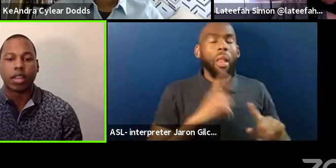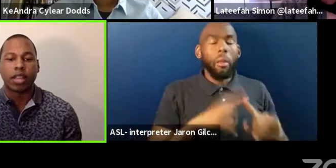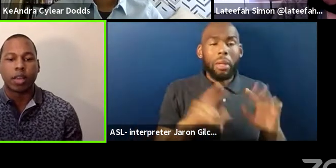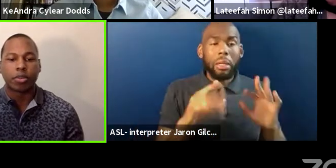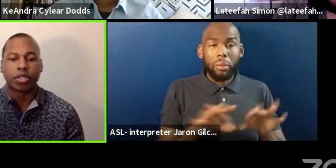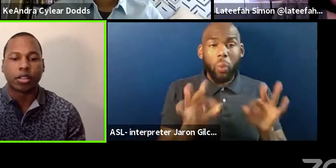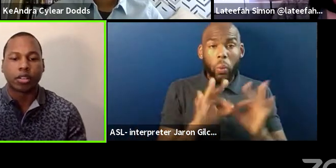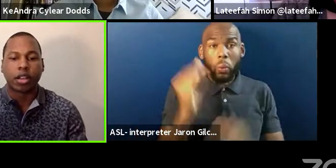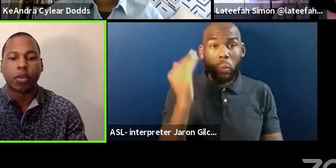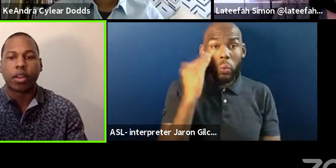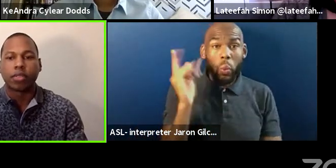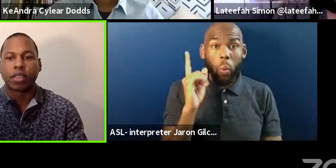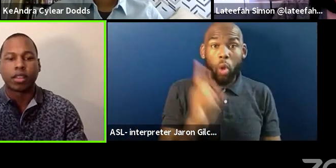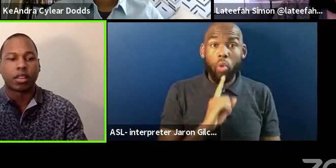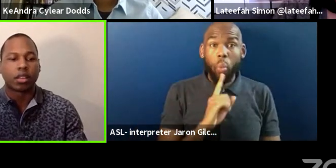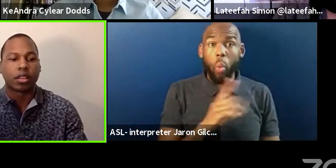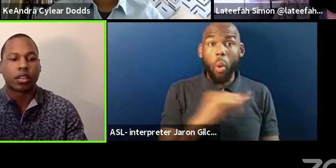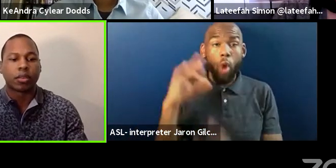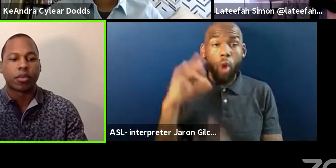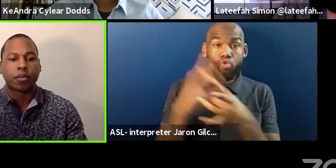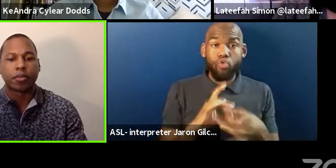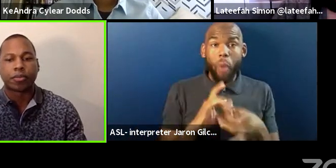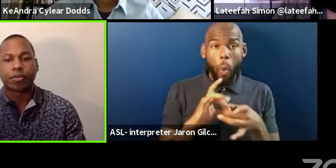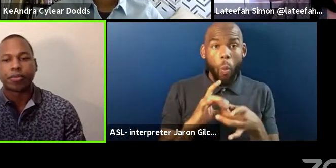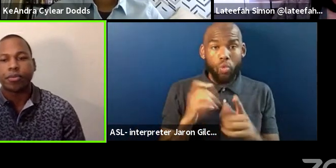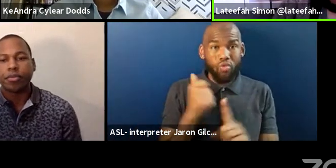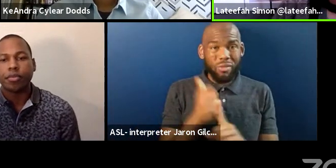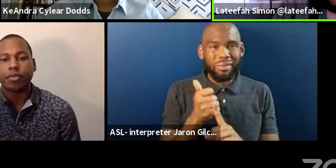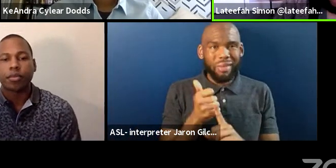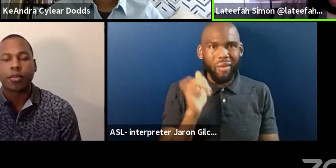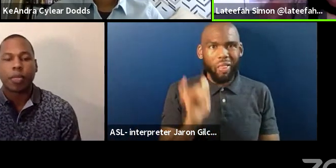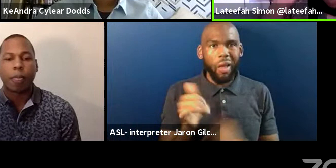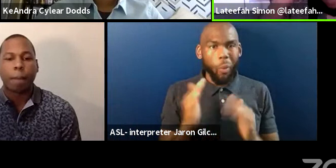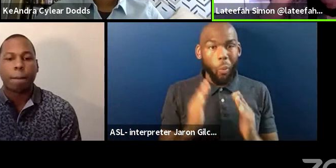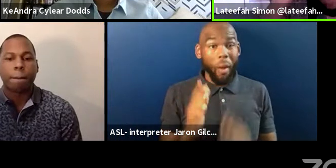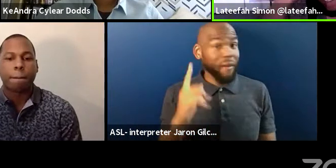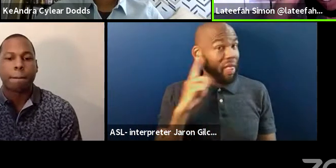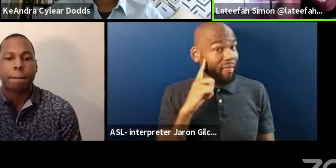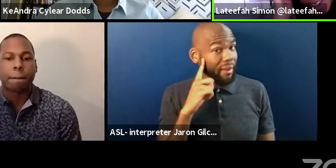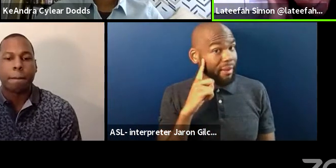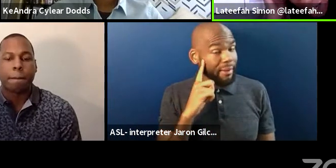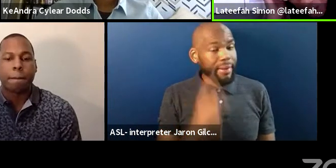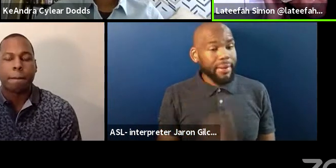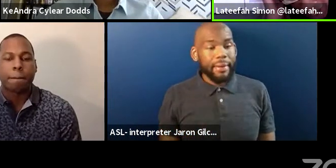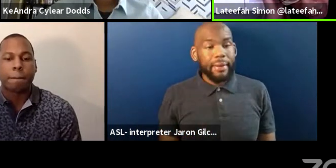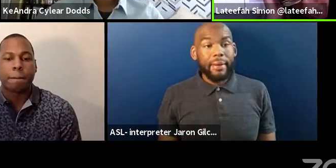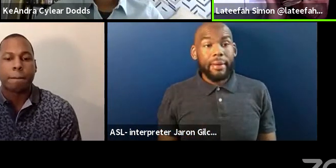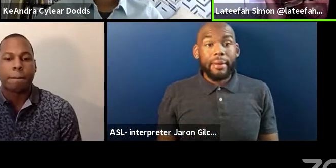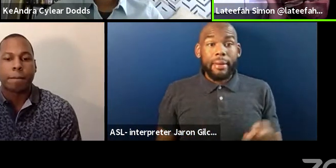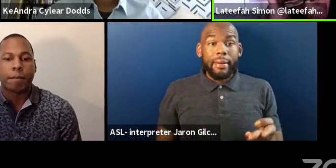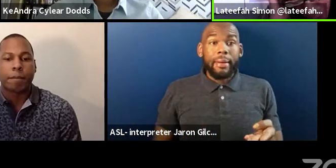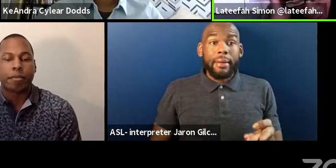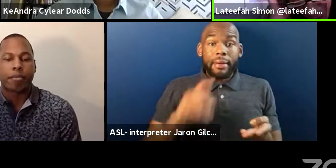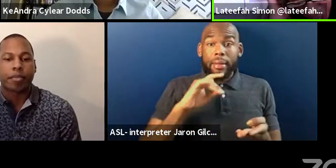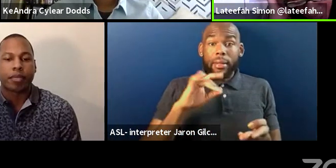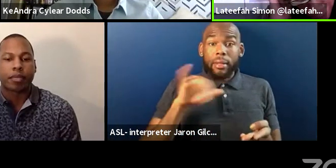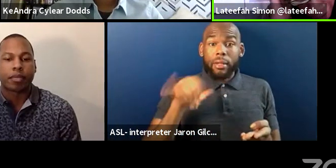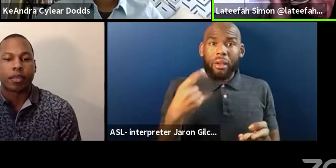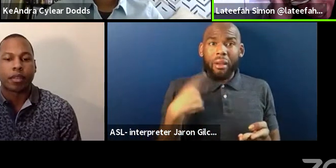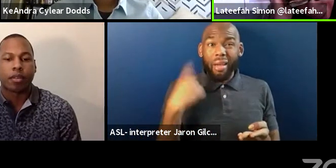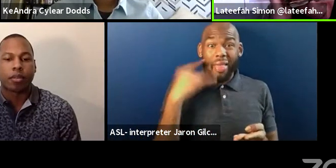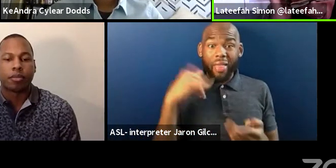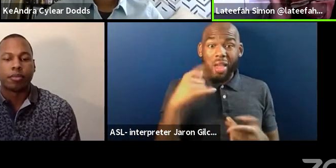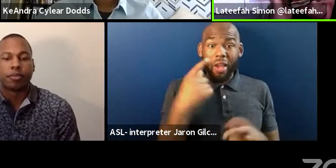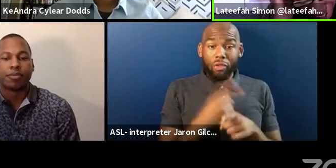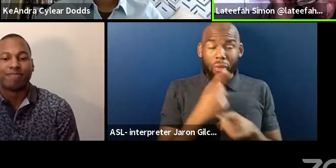ourselves in that particular way of thinking. Jay, I think that's right. And you actually, while you were talking, I'm